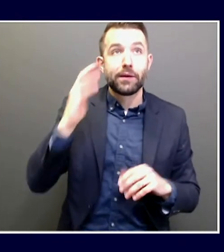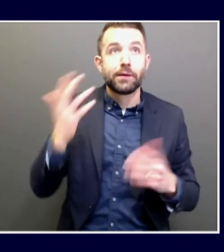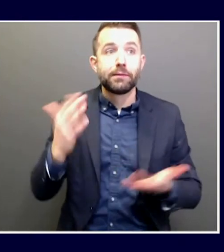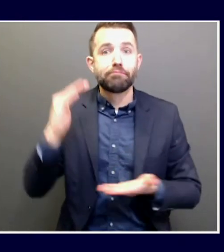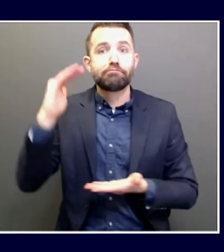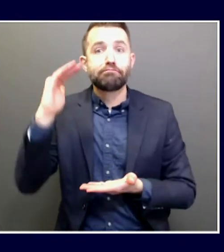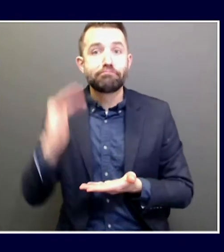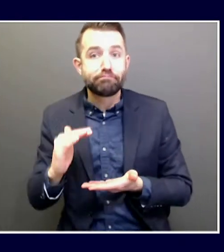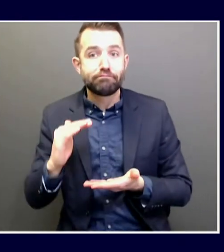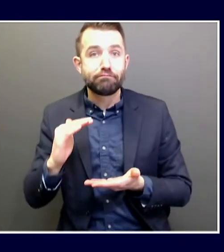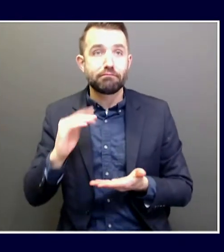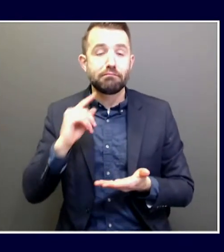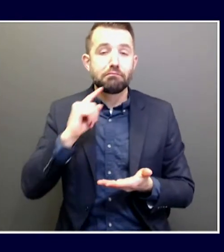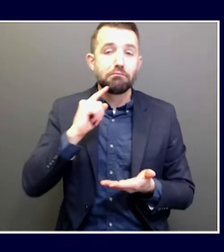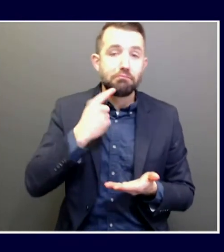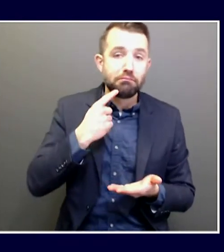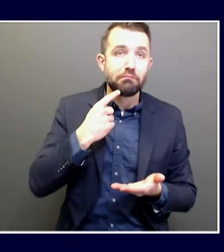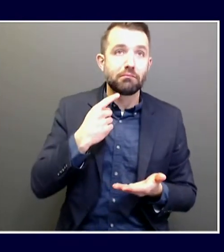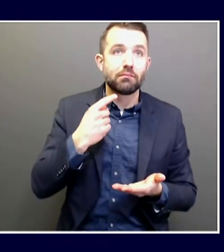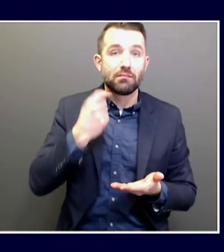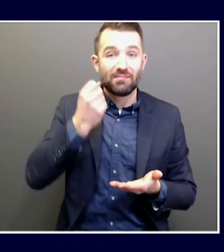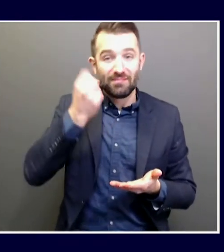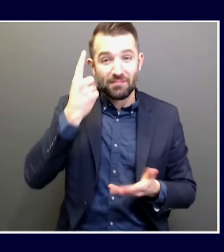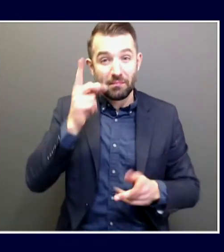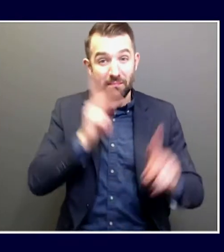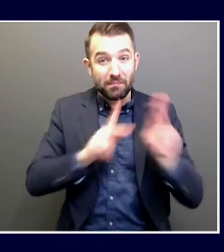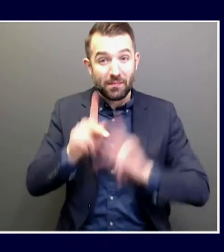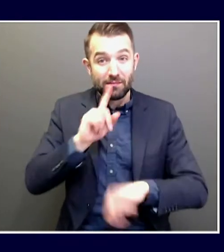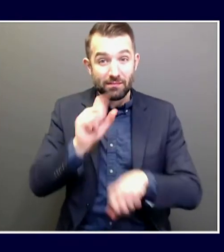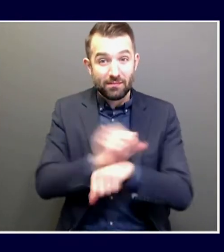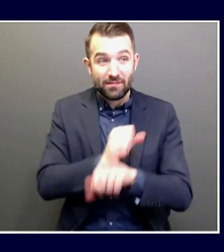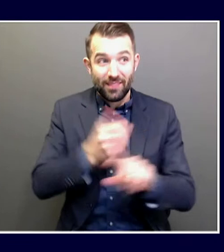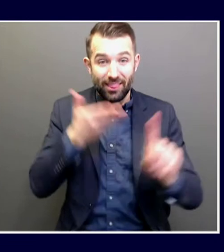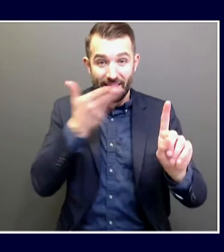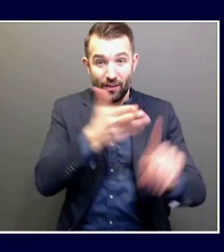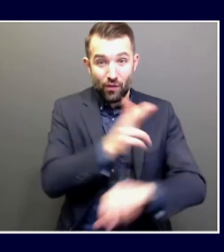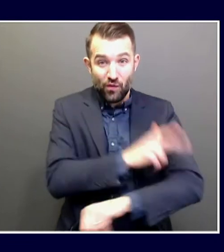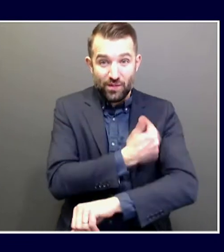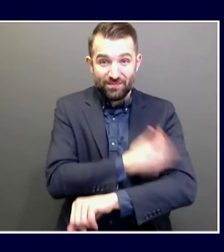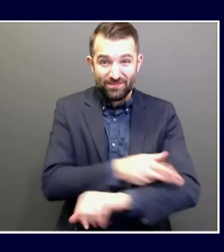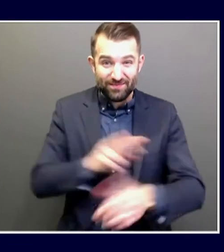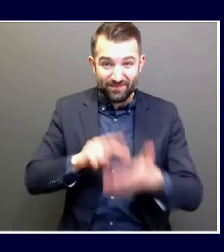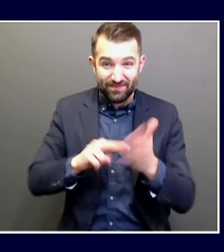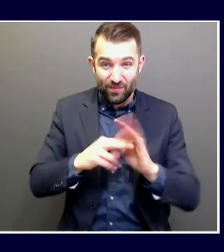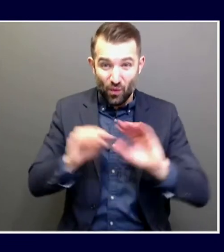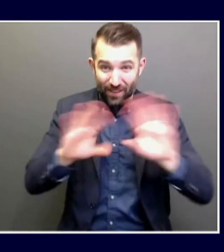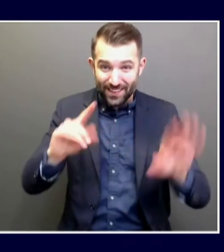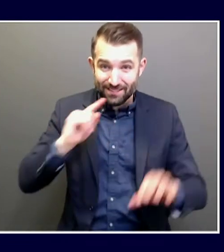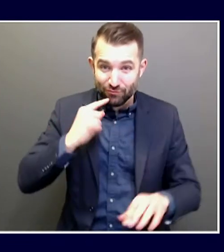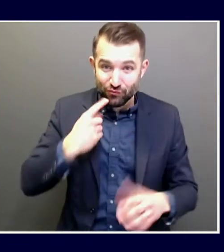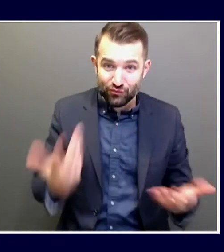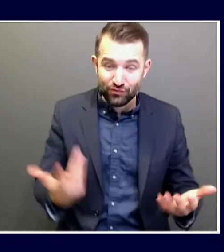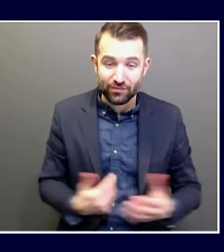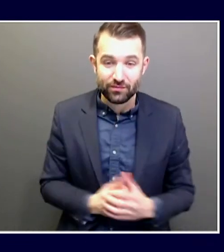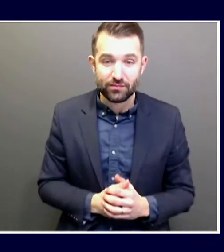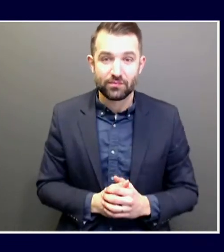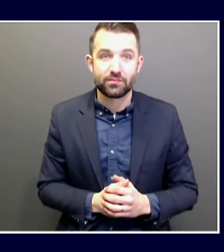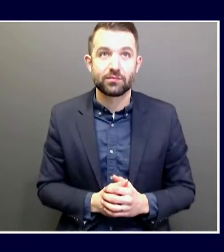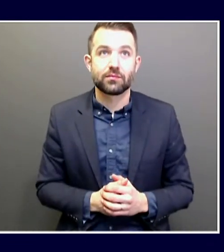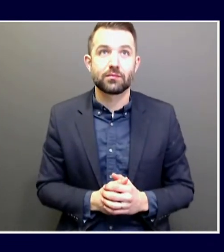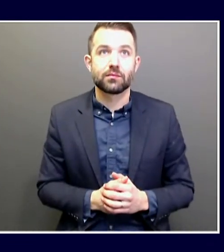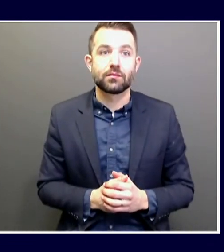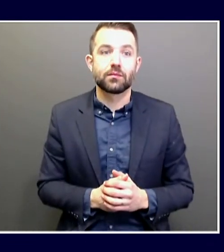who are in the hospital. That is not something we should minimize. Understood. And then my last question just is